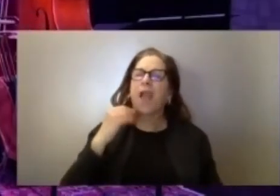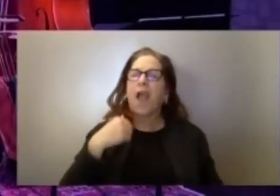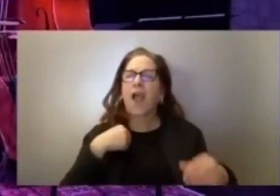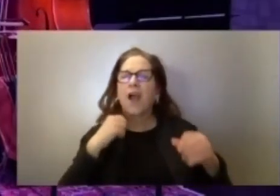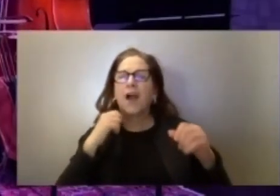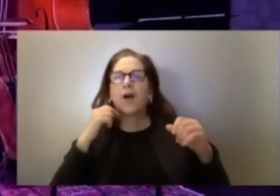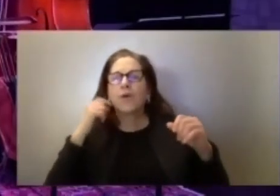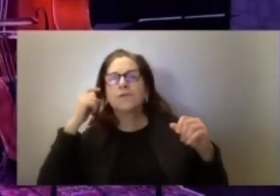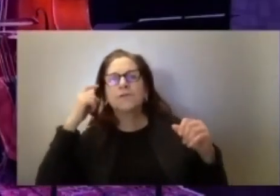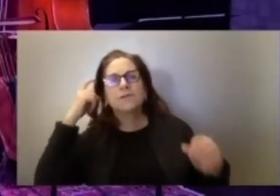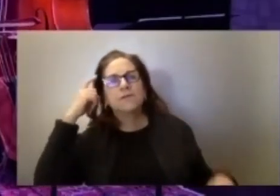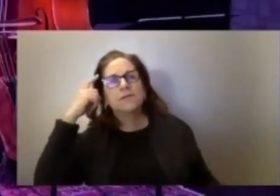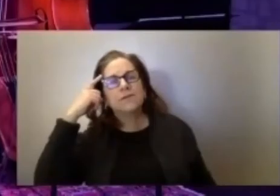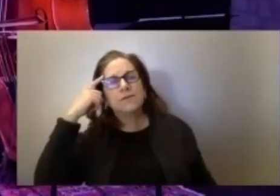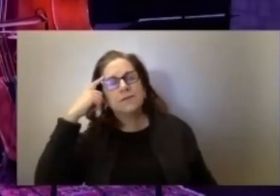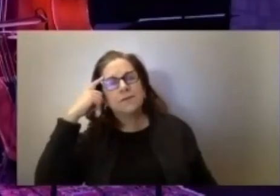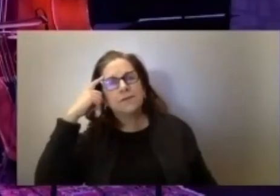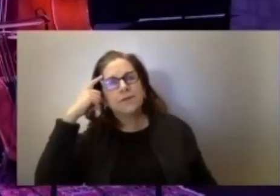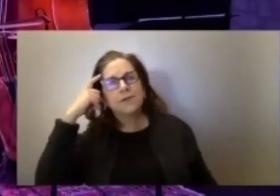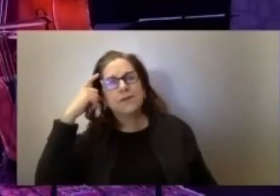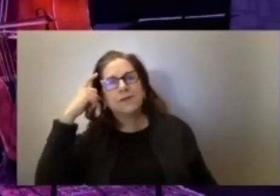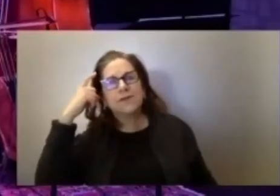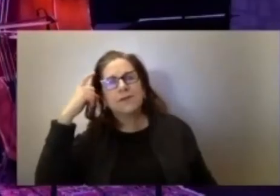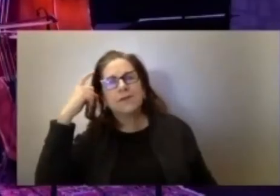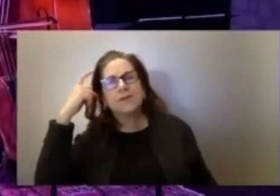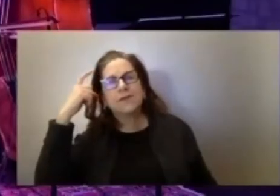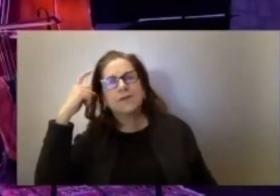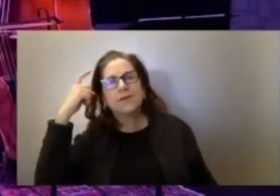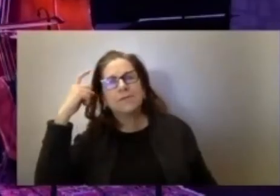yawned, then sleep talked.